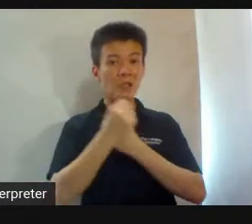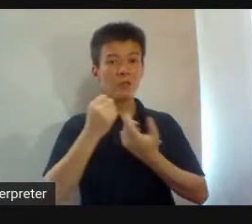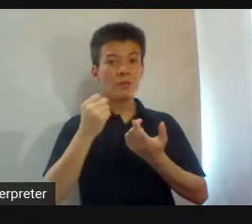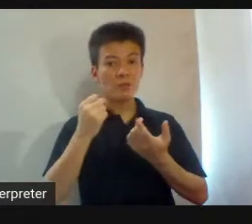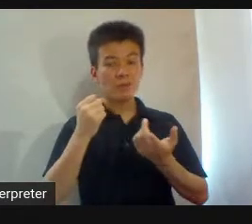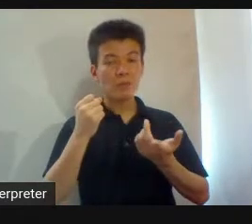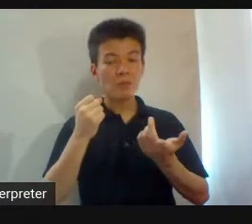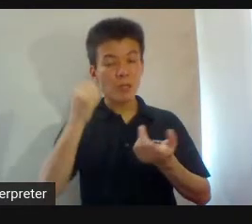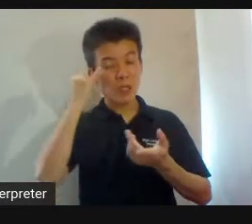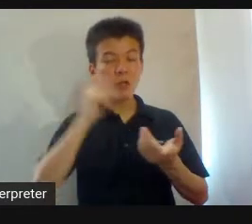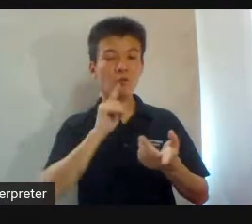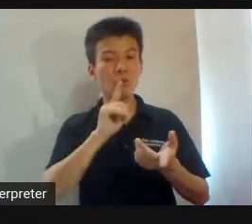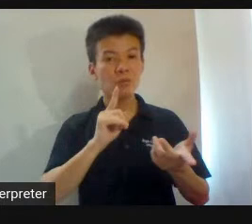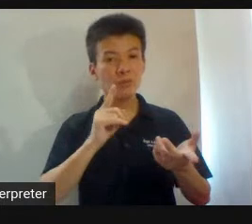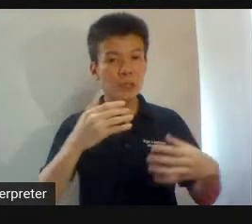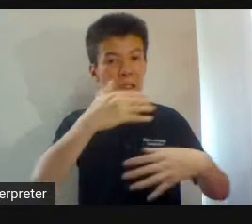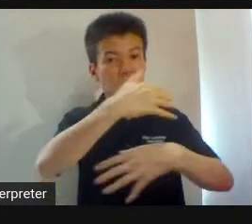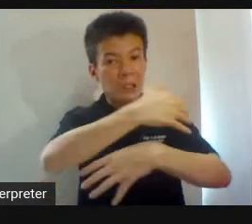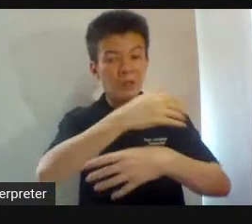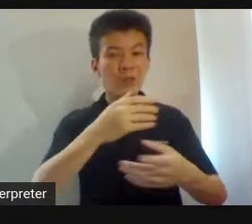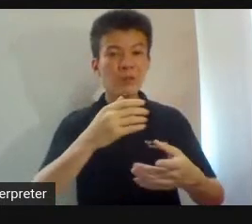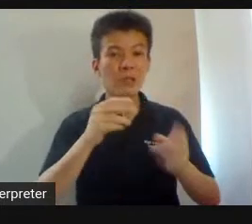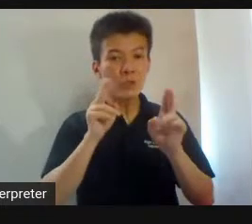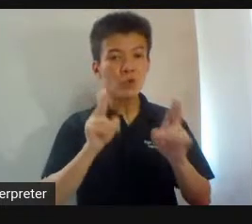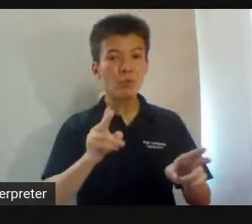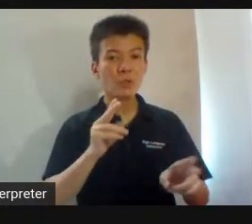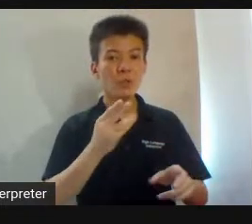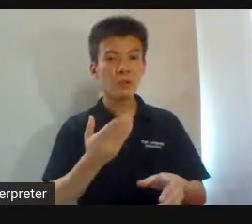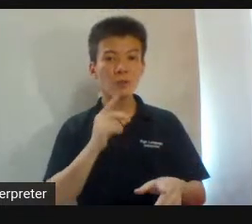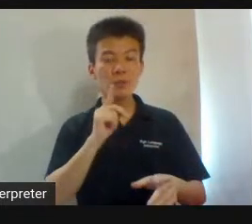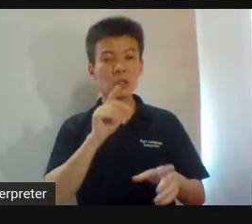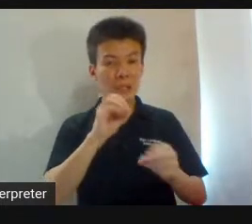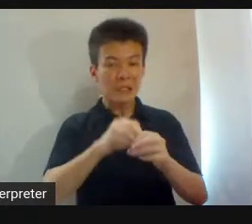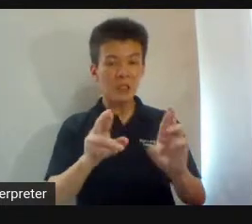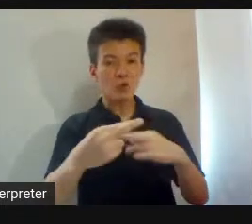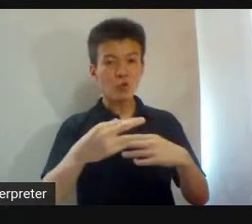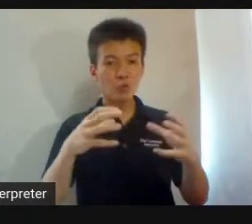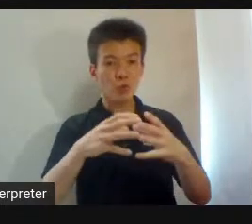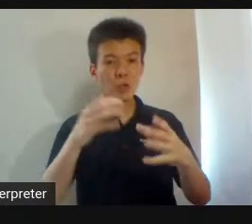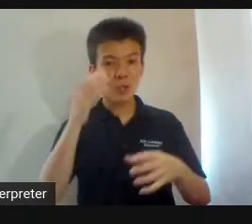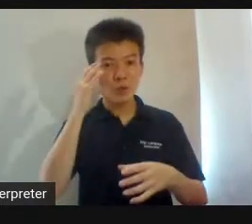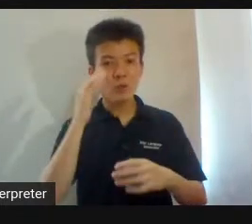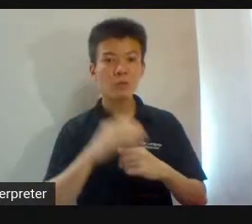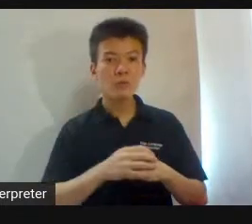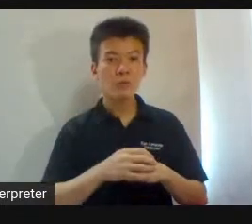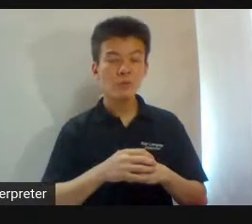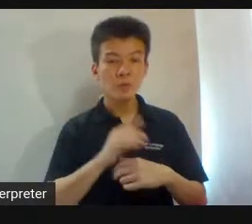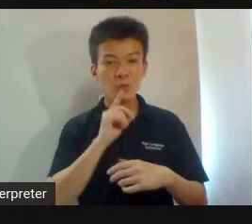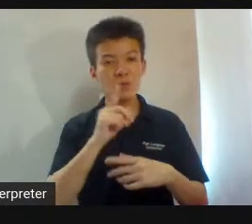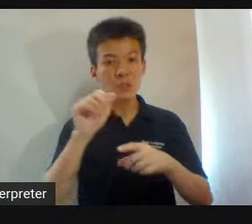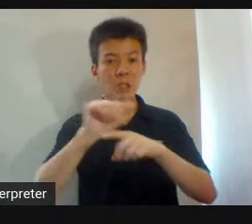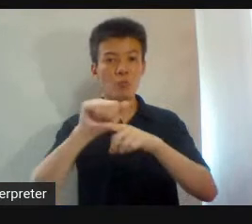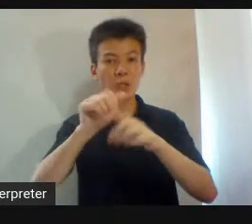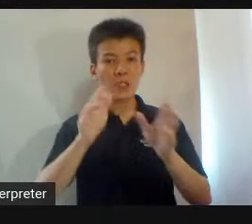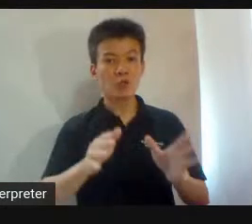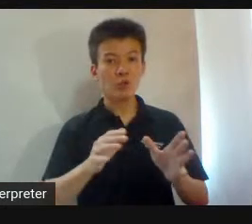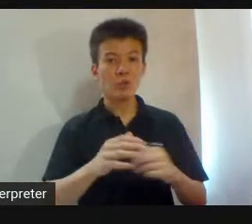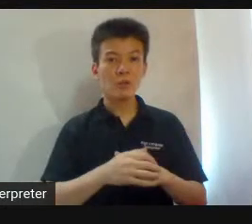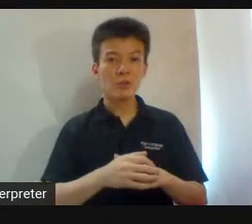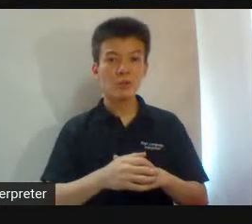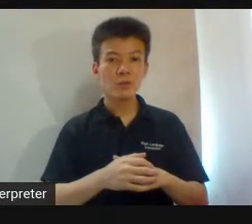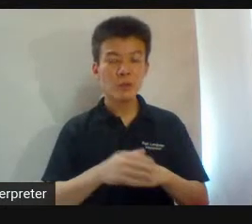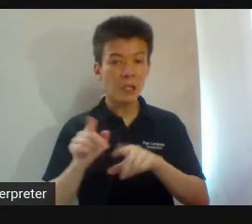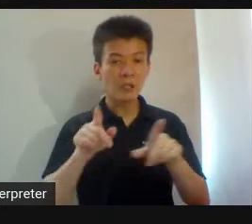right? That very human thing of being in rooms together. And I know certainly as a practitioner and as a theatre